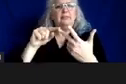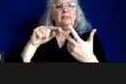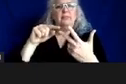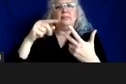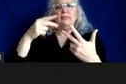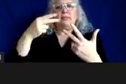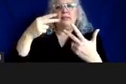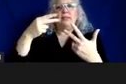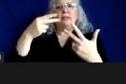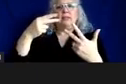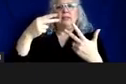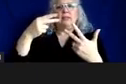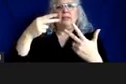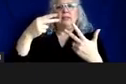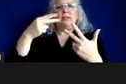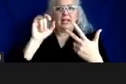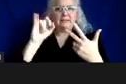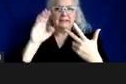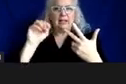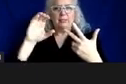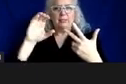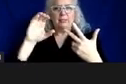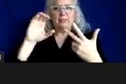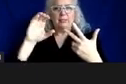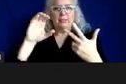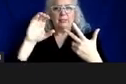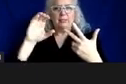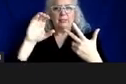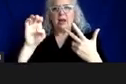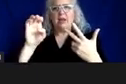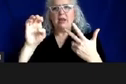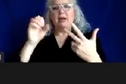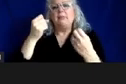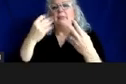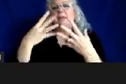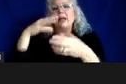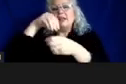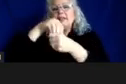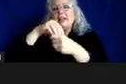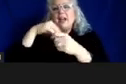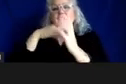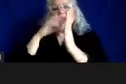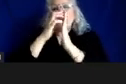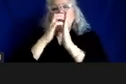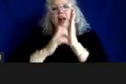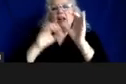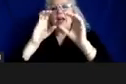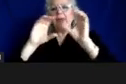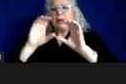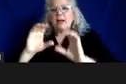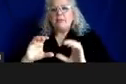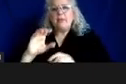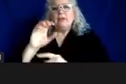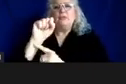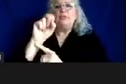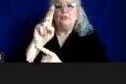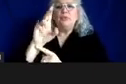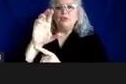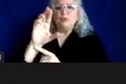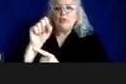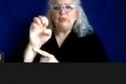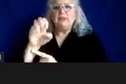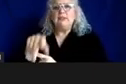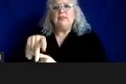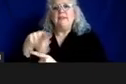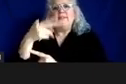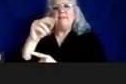chloride, dibasic sodium phosphate dihydrate, and sucrose. So I'll leave that up for just a second and fill some time so people can